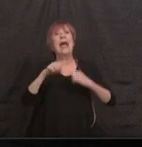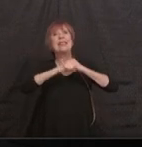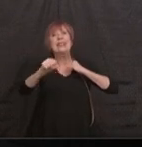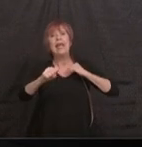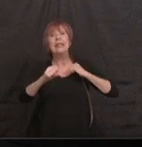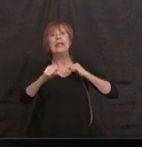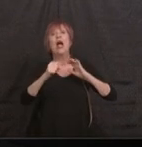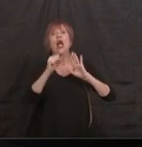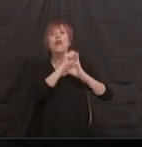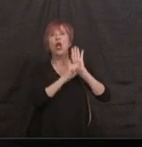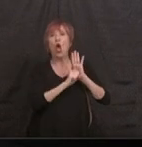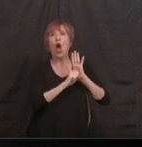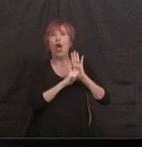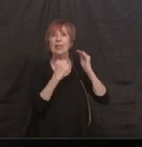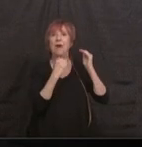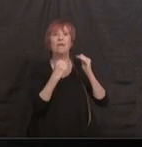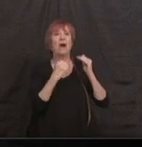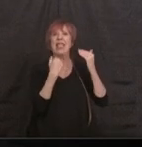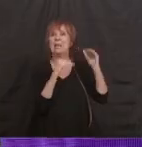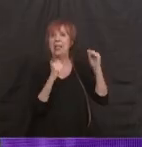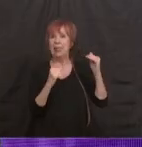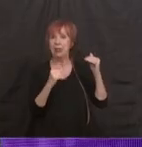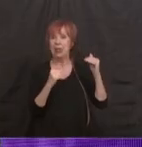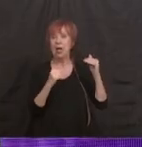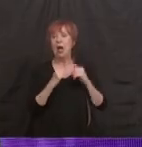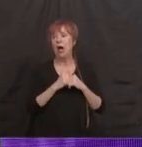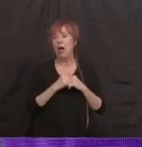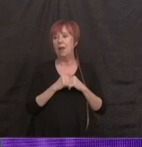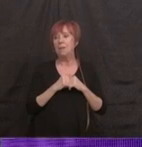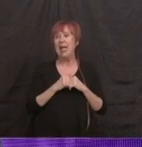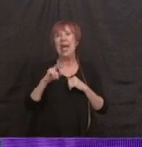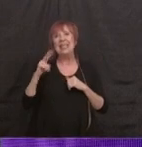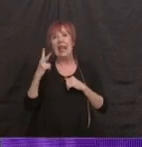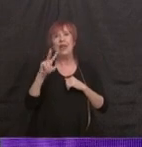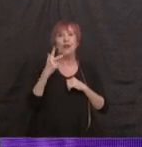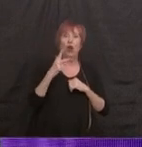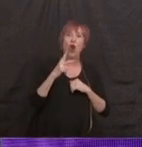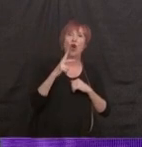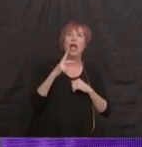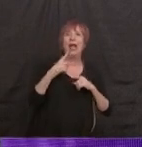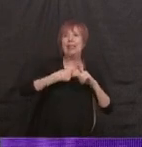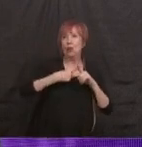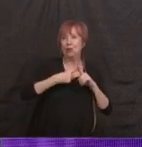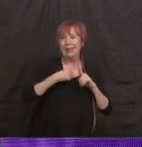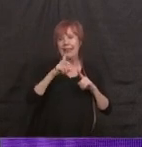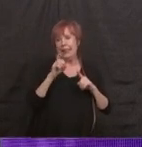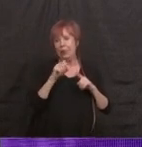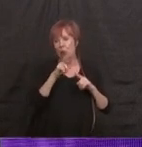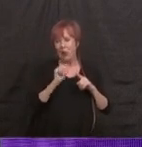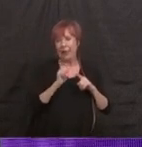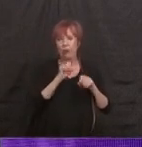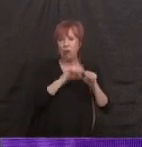quite extensively on second and third degree rape in New York. We didn't get it fully abolished, but we really made a dent in it. And